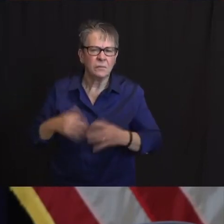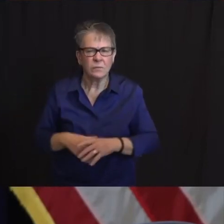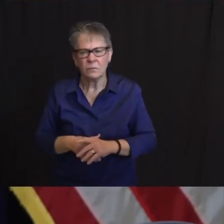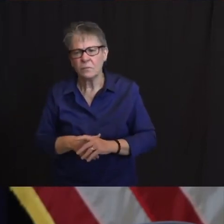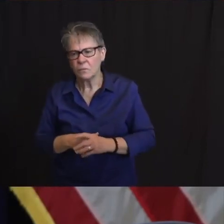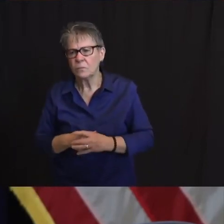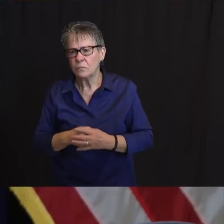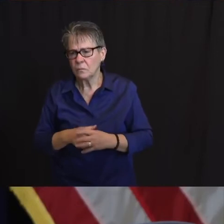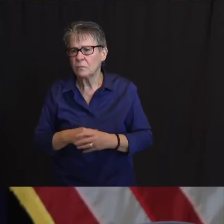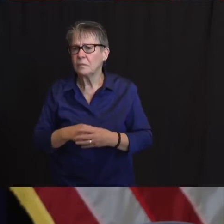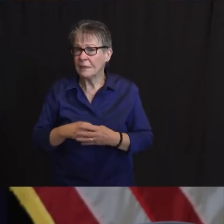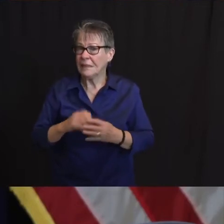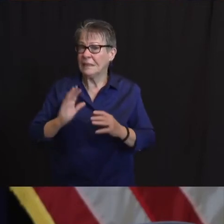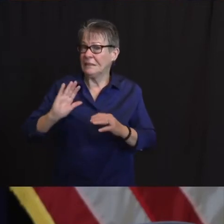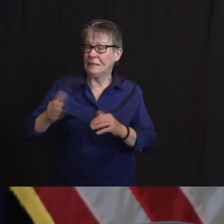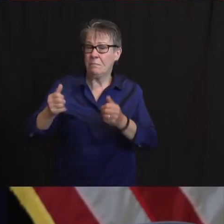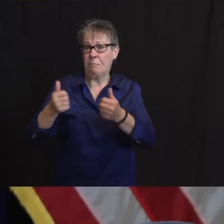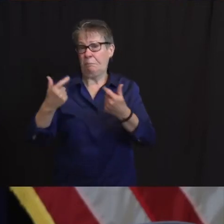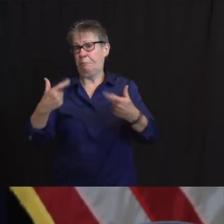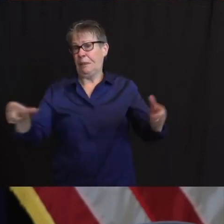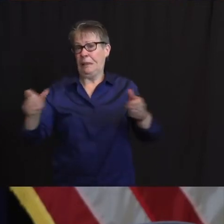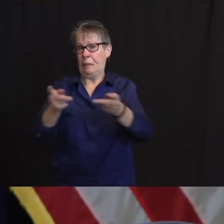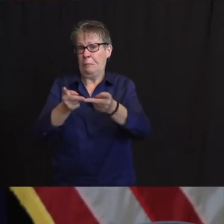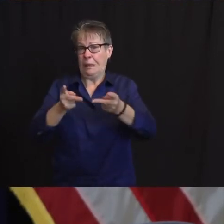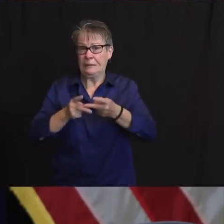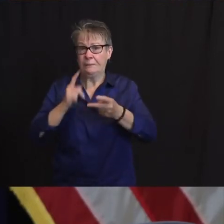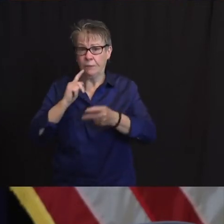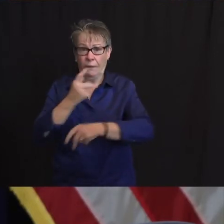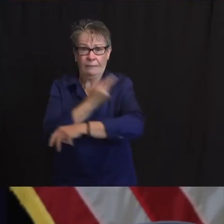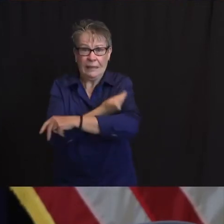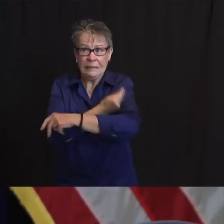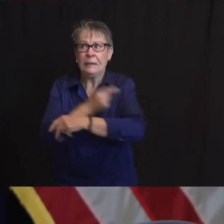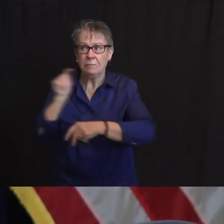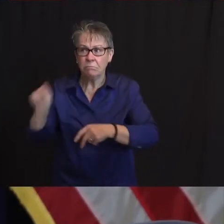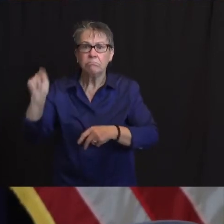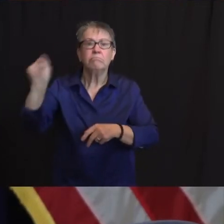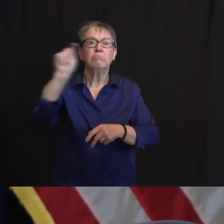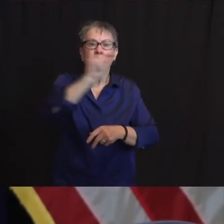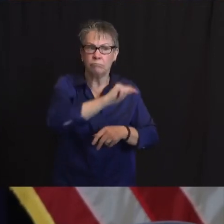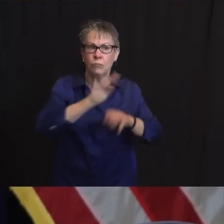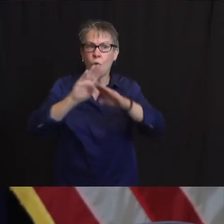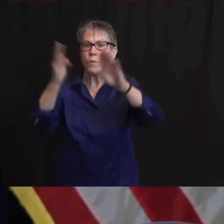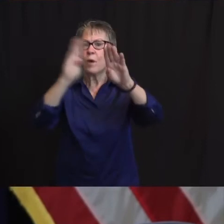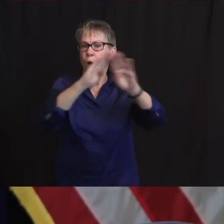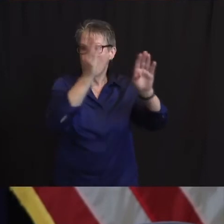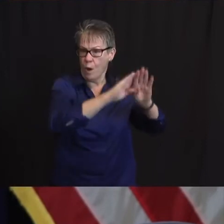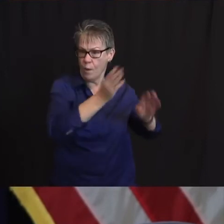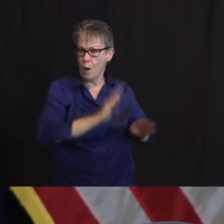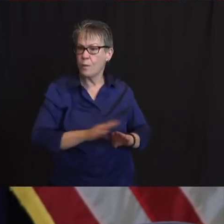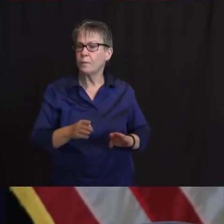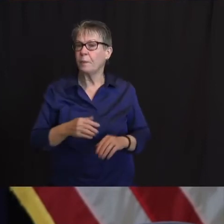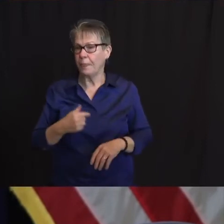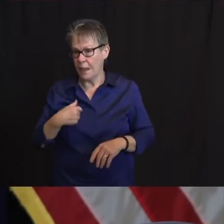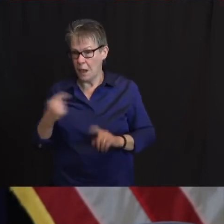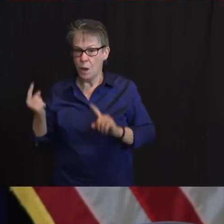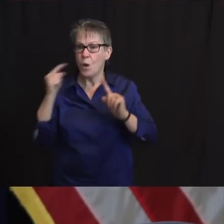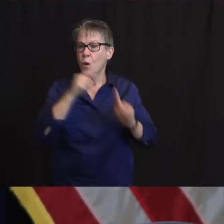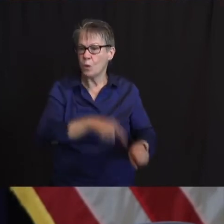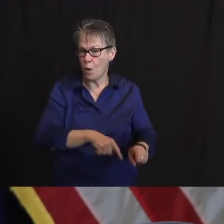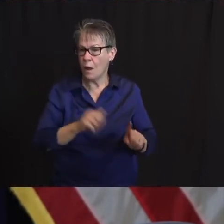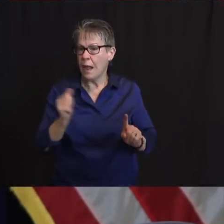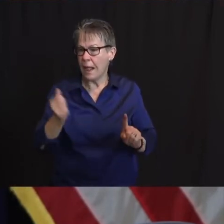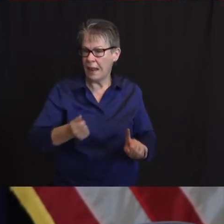open, including tomorrow morning. I do believe I'm scheduled to go with the First Lady to Atlantic City. That's right, you're going to Atlantic City. So right. We'll be down in